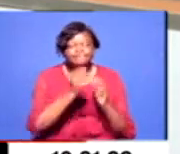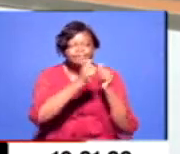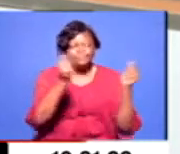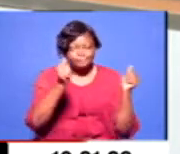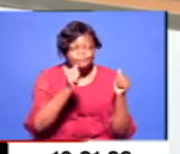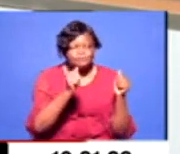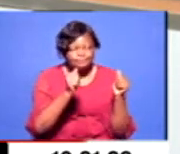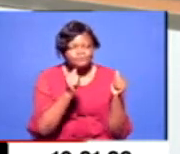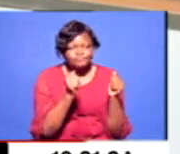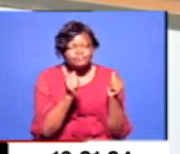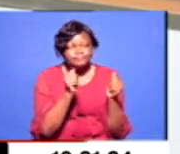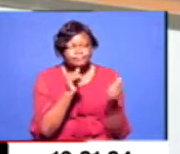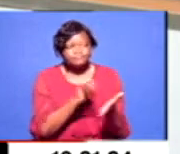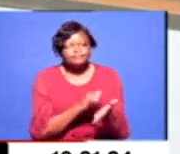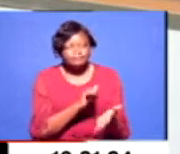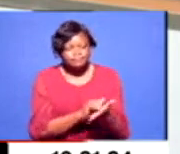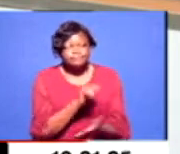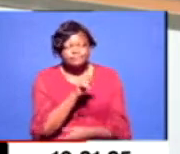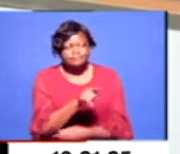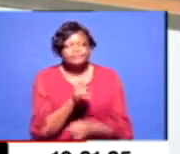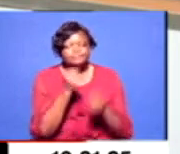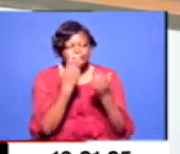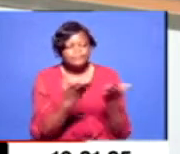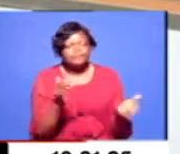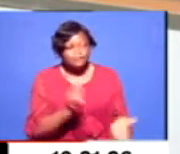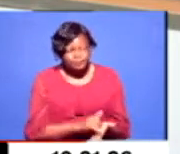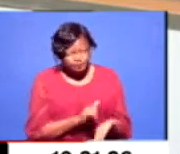that this is something that